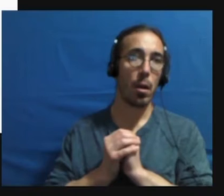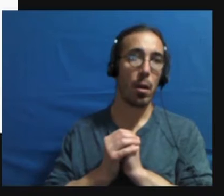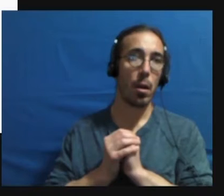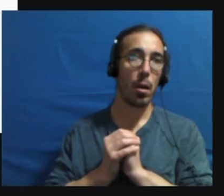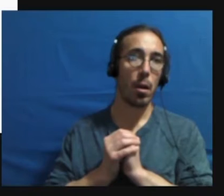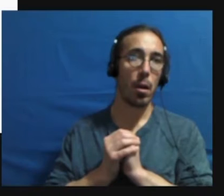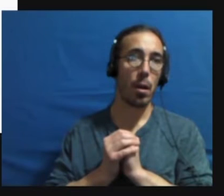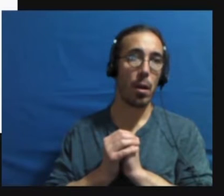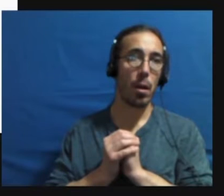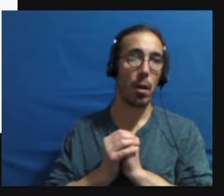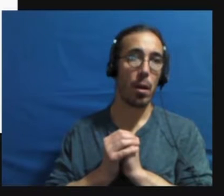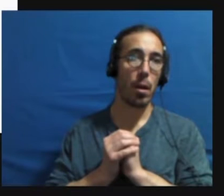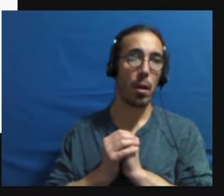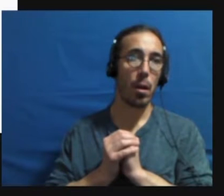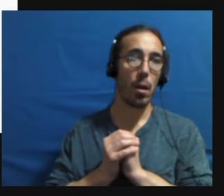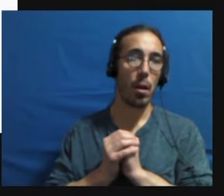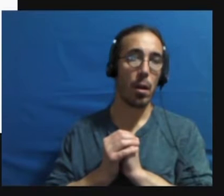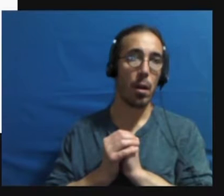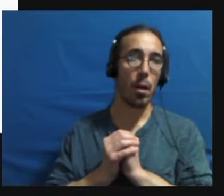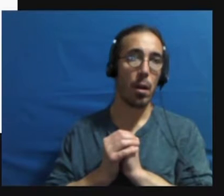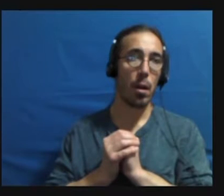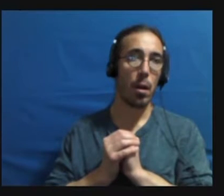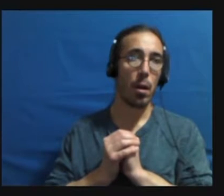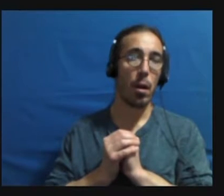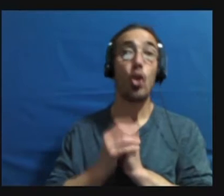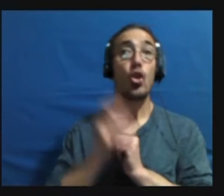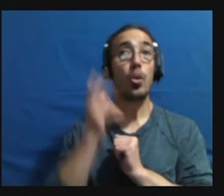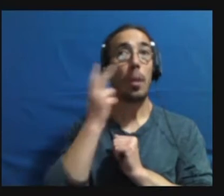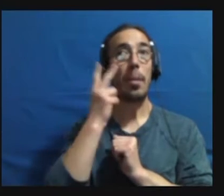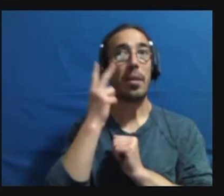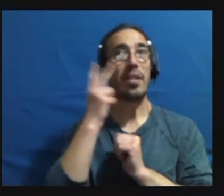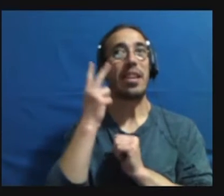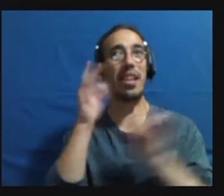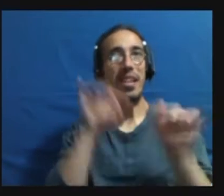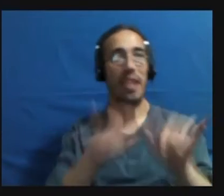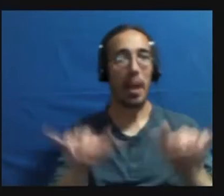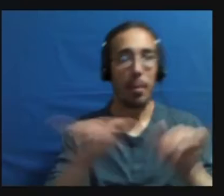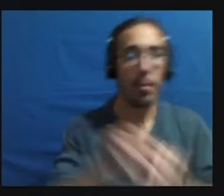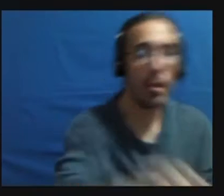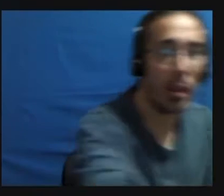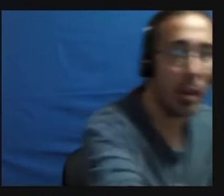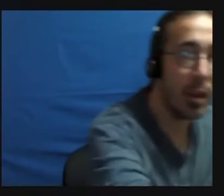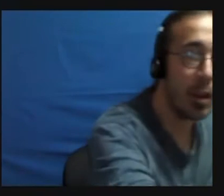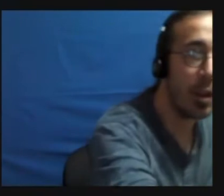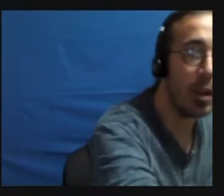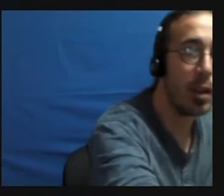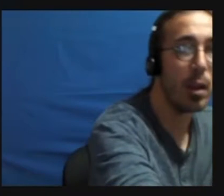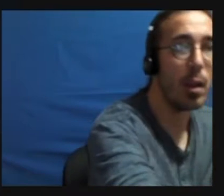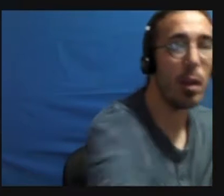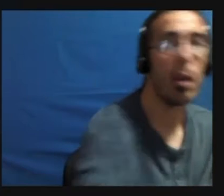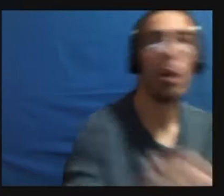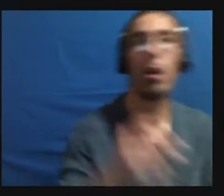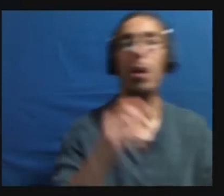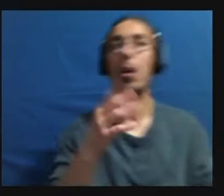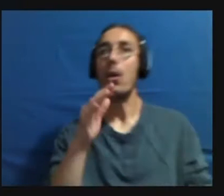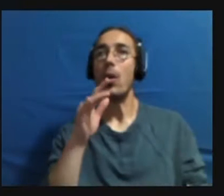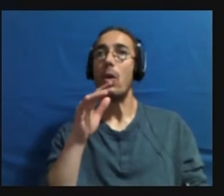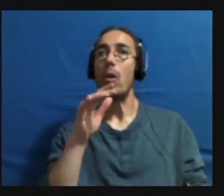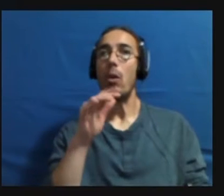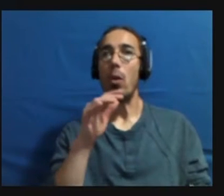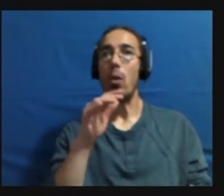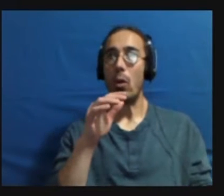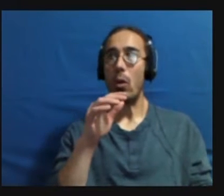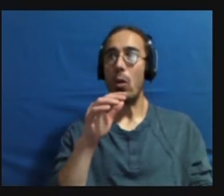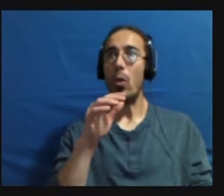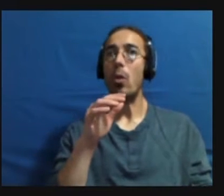You might be seeing a trend here. What does autistic And that trend is that stimming can look like so many things